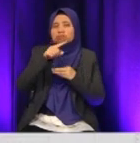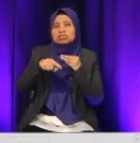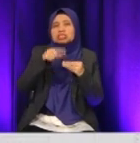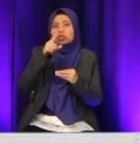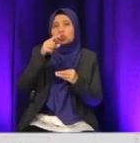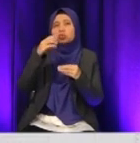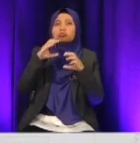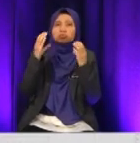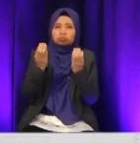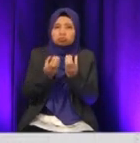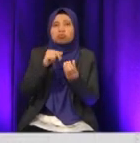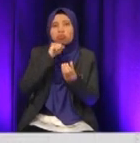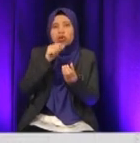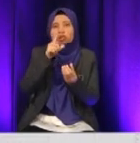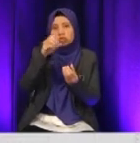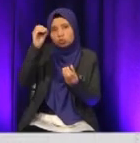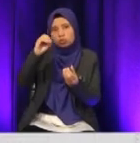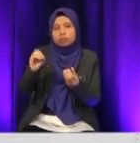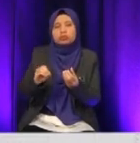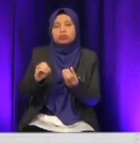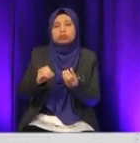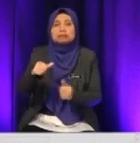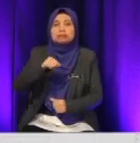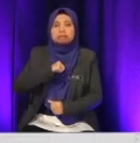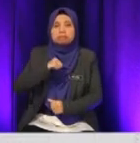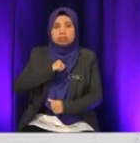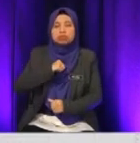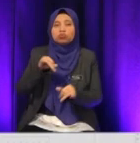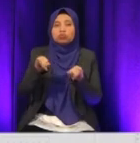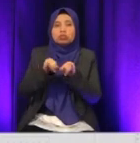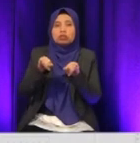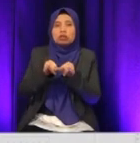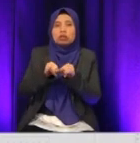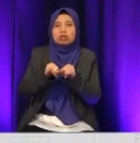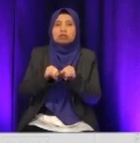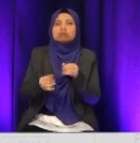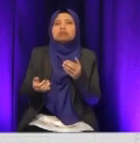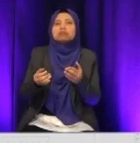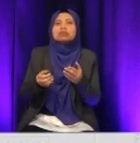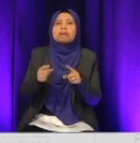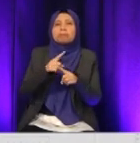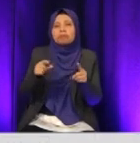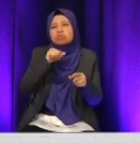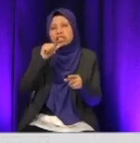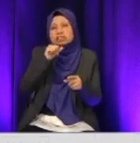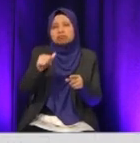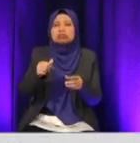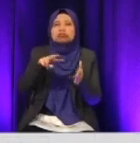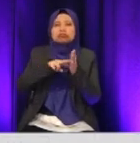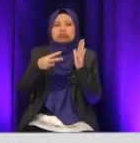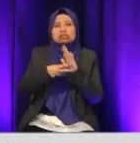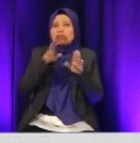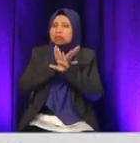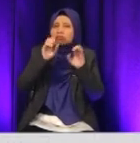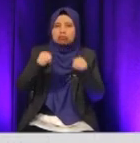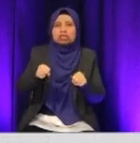group, 100% individual. Let's say painting a youth center, yes. Not necessarily an individual really cannot true. Do, right? And I'm sure that can do, but it